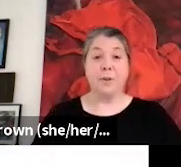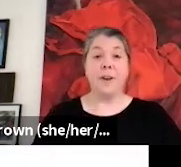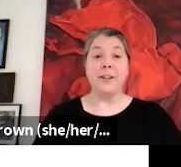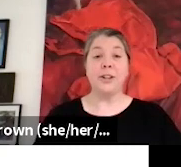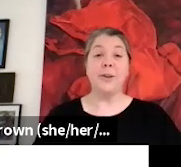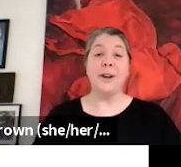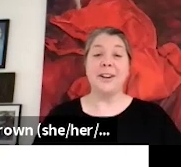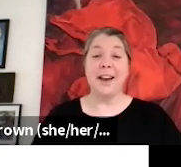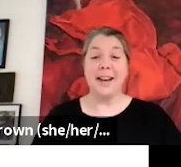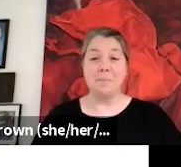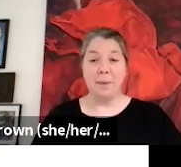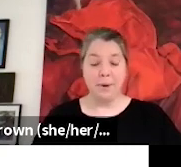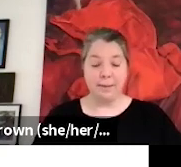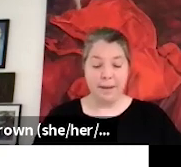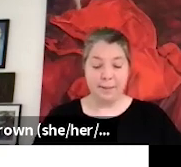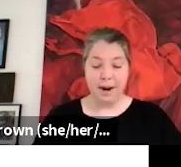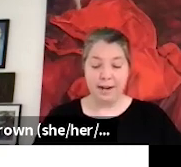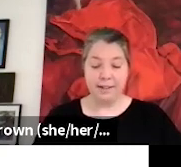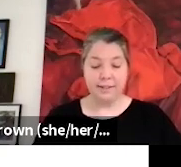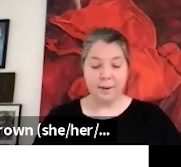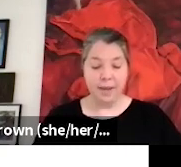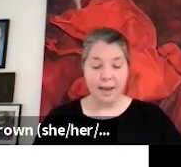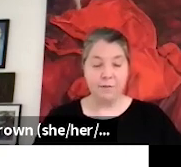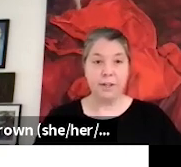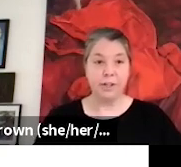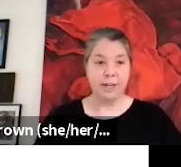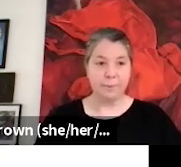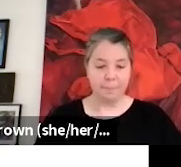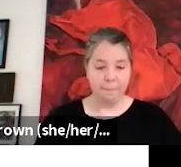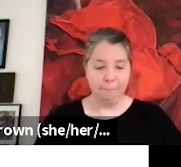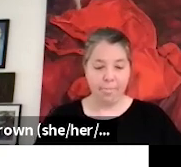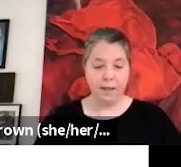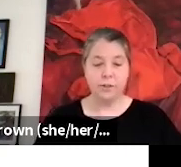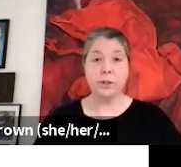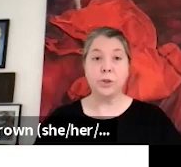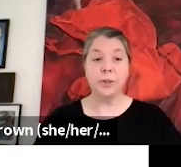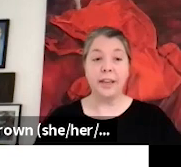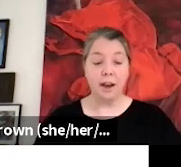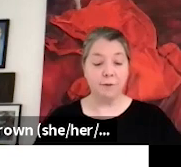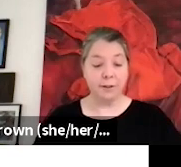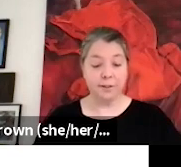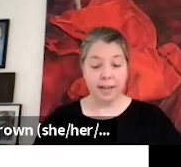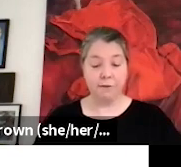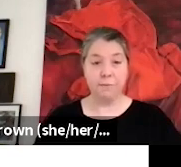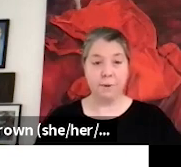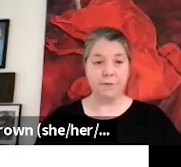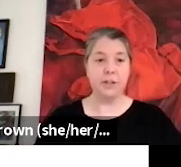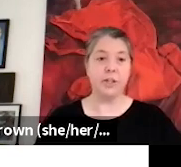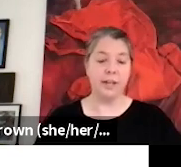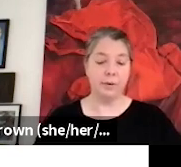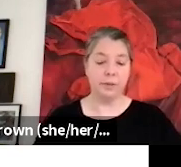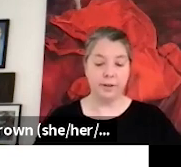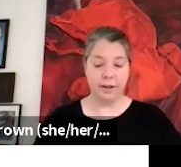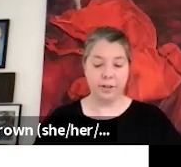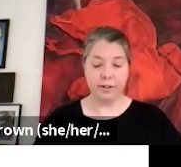We are professional, we are guided by best practice, and we have good judgment. To truly offer safe,